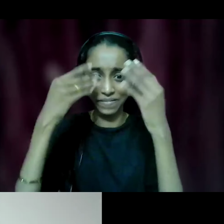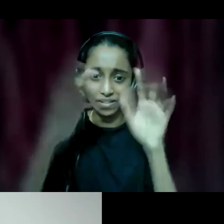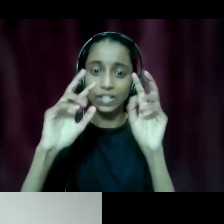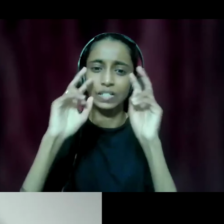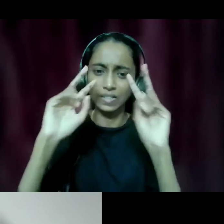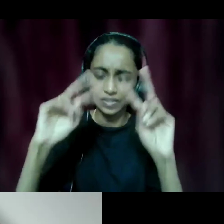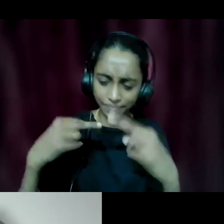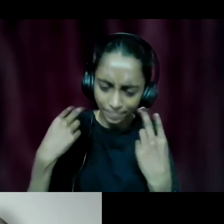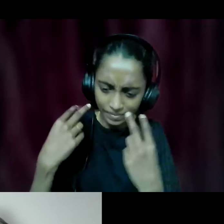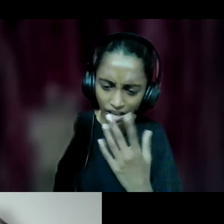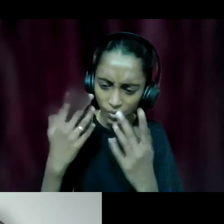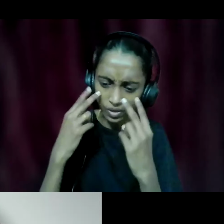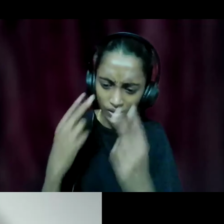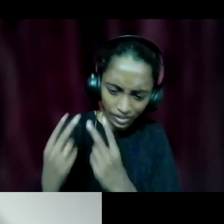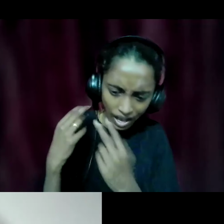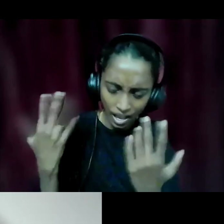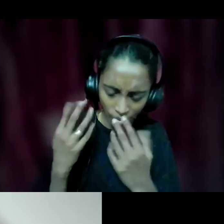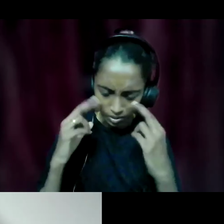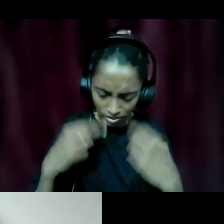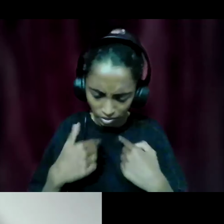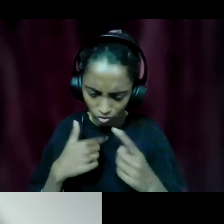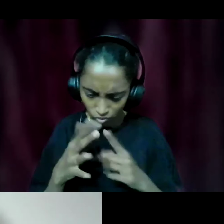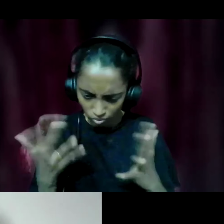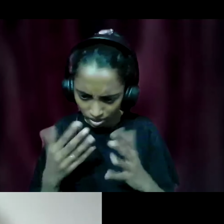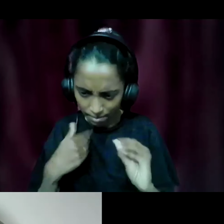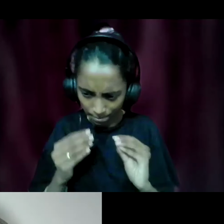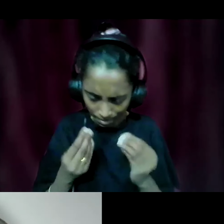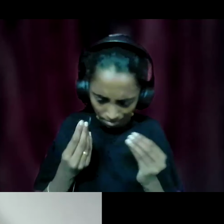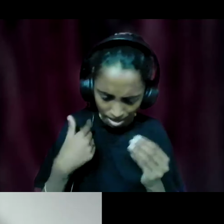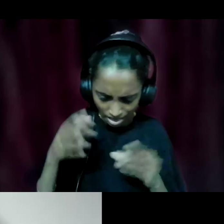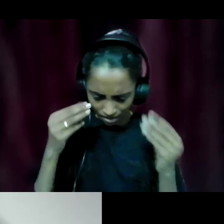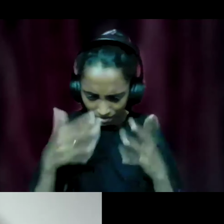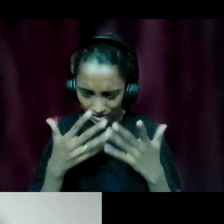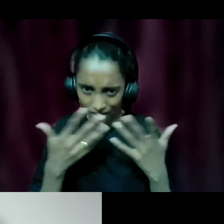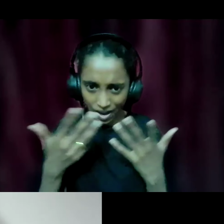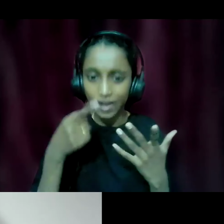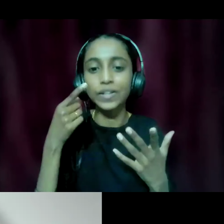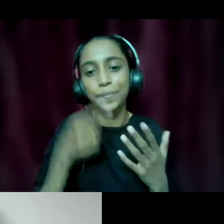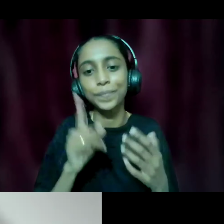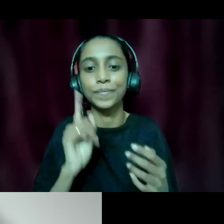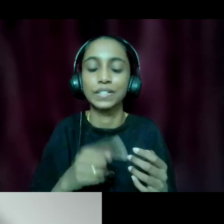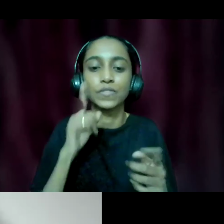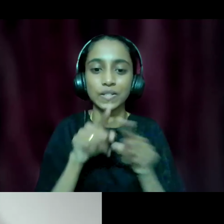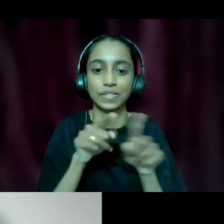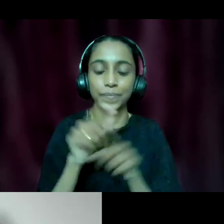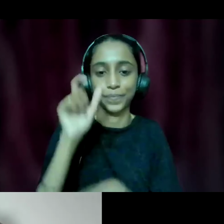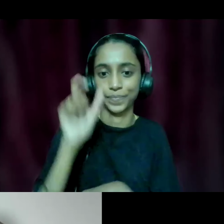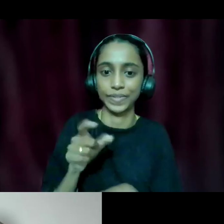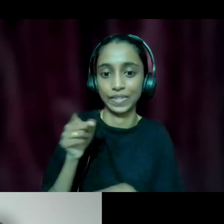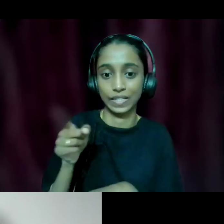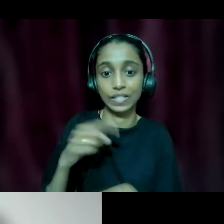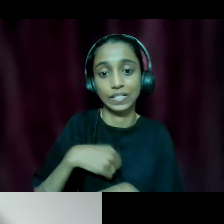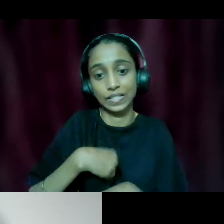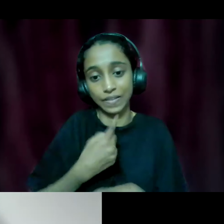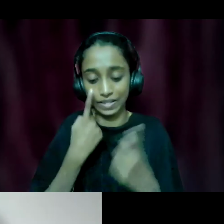becomes assessment as learning. So, if I take an example, suppose the students grade their own